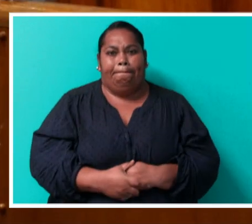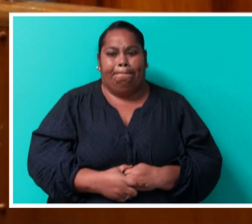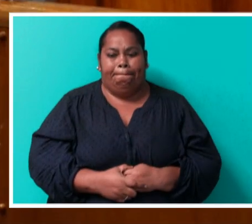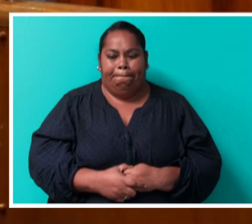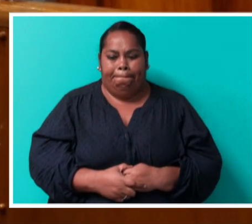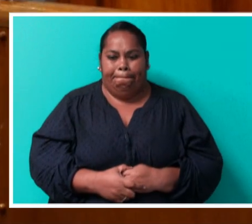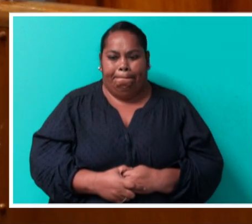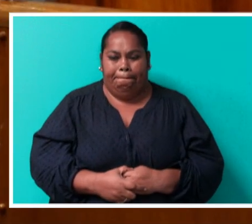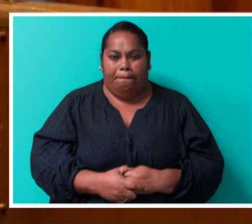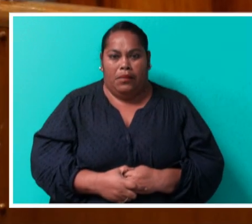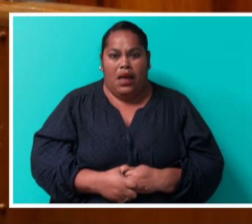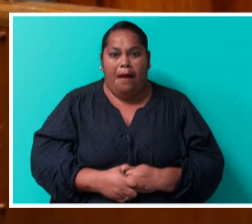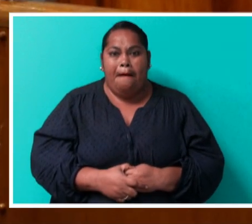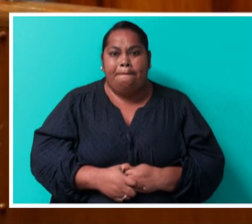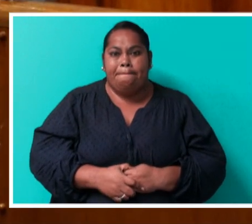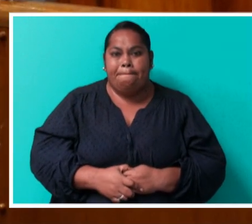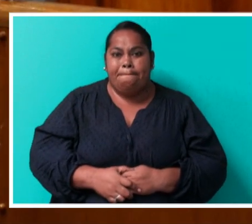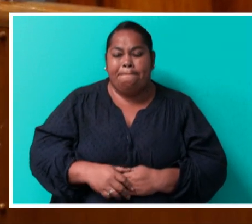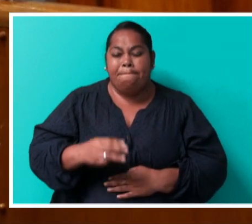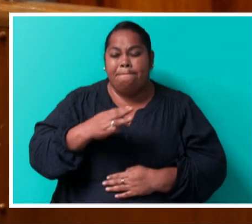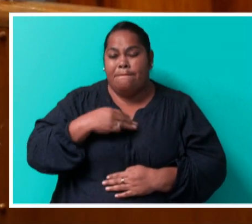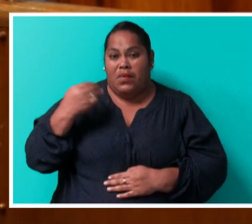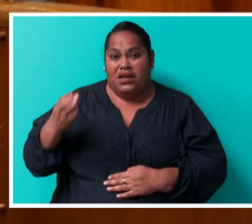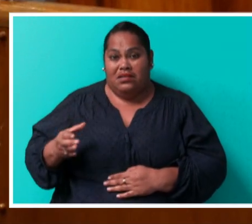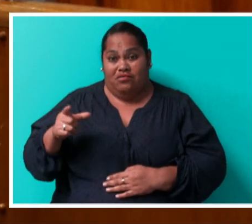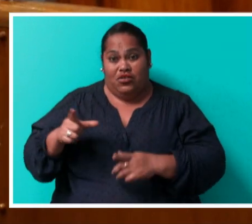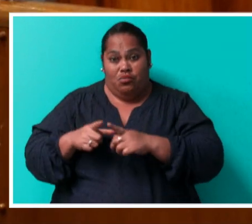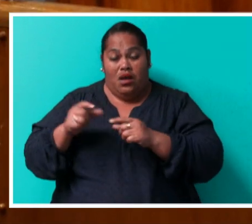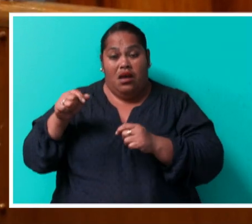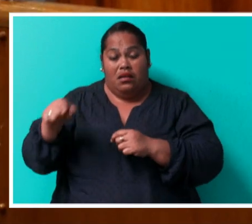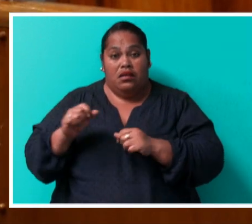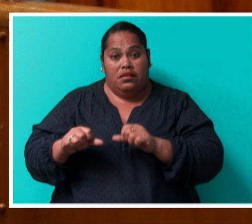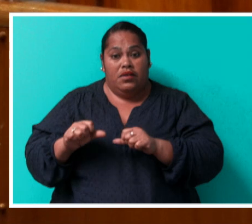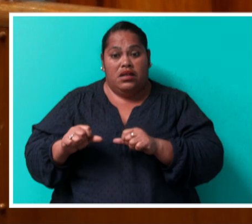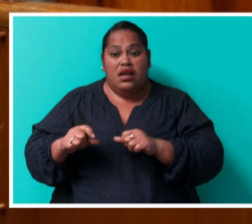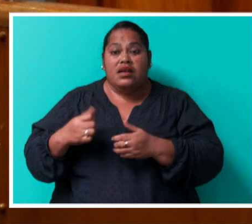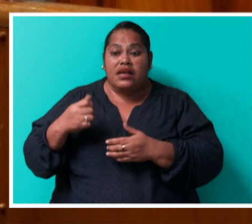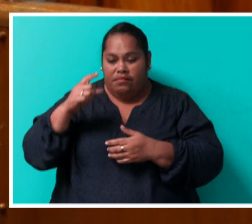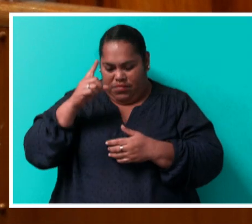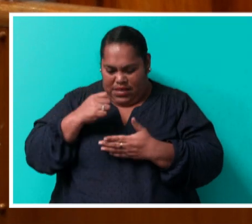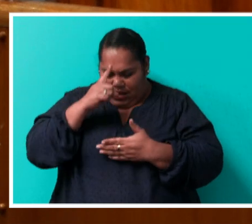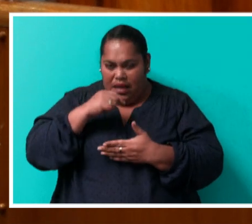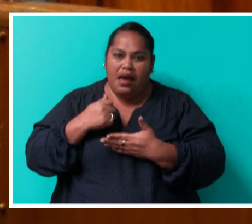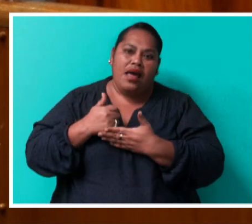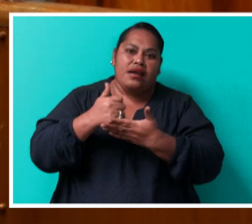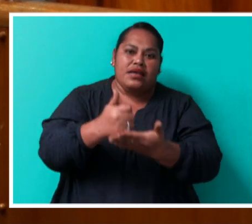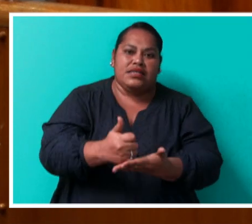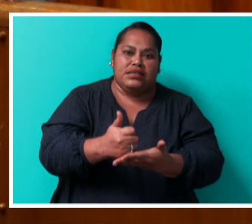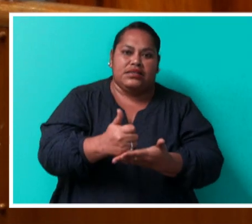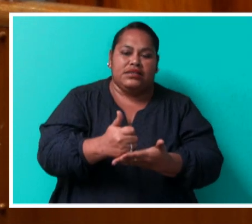Minister Koizumi presented information on the assistance that Japan can provide through